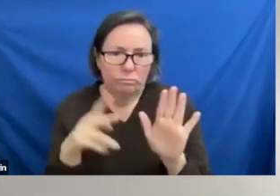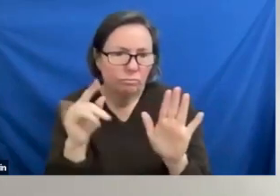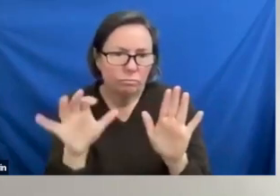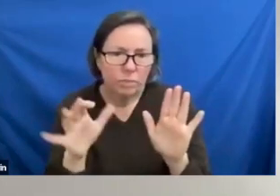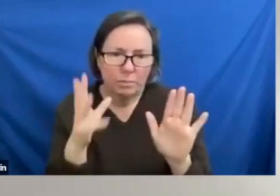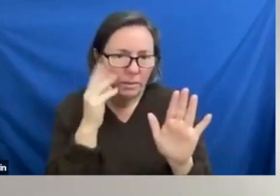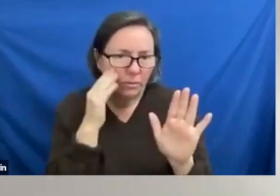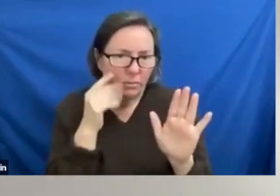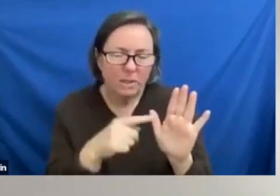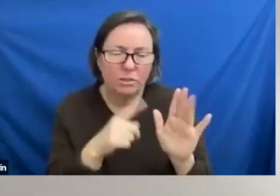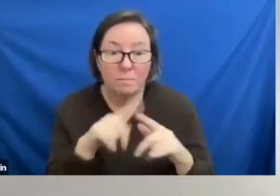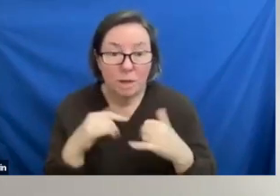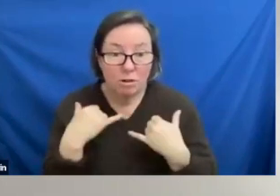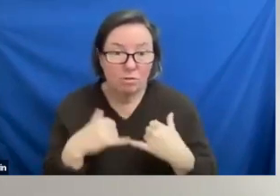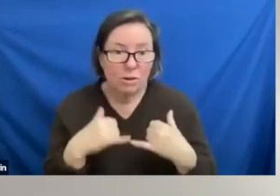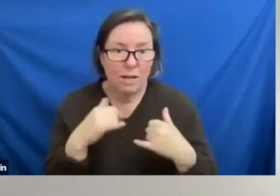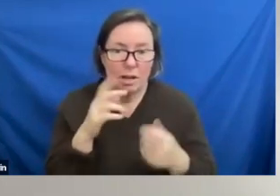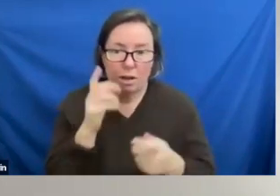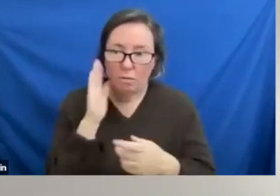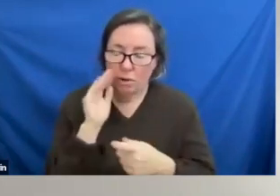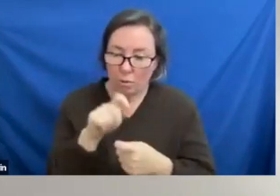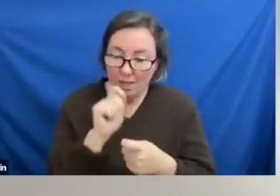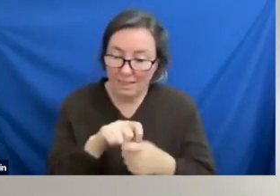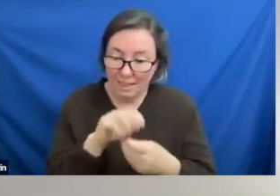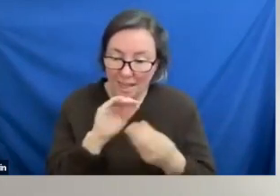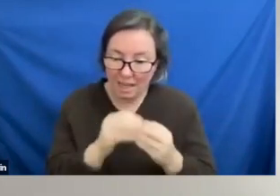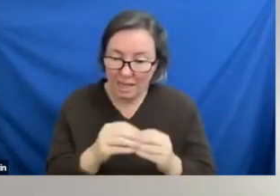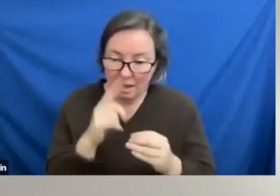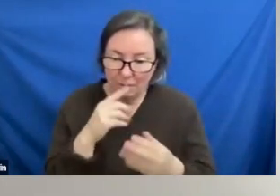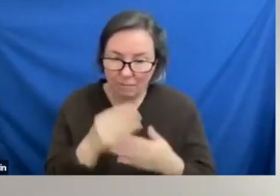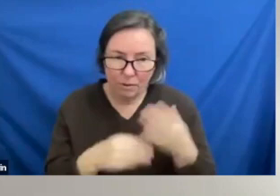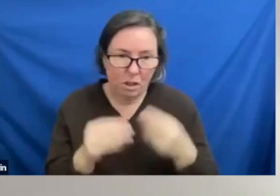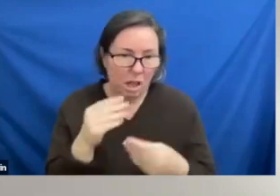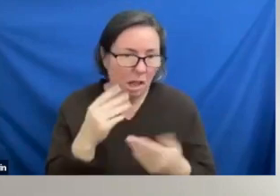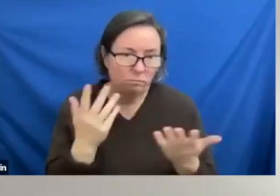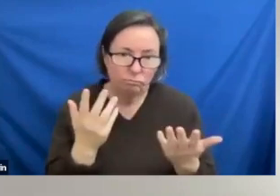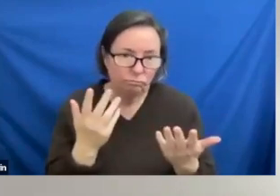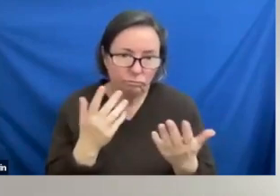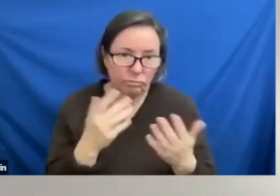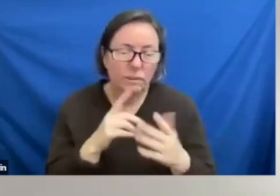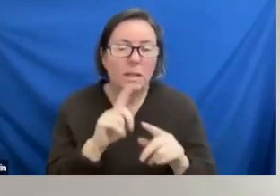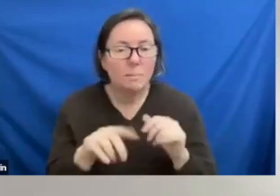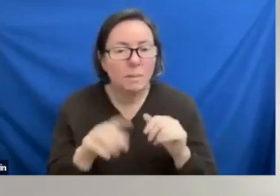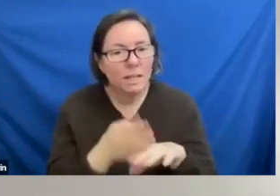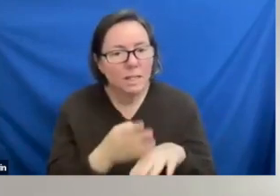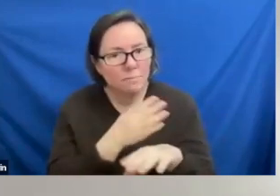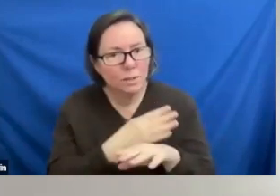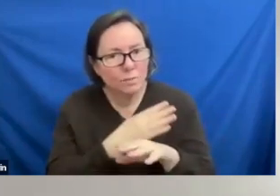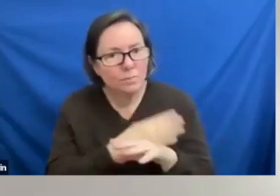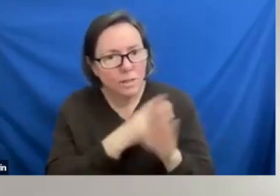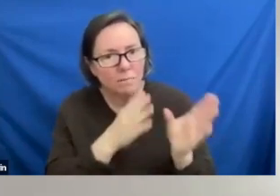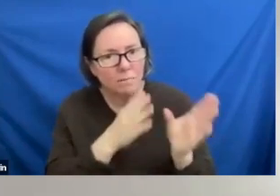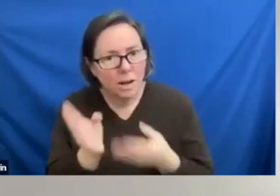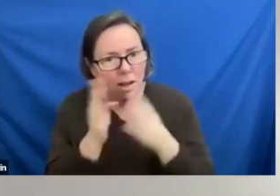date, we don't have specific numbers on the improvements. These are improvements that we're